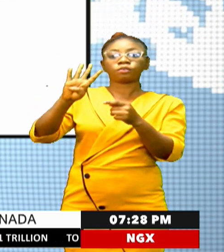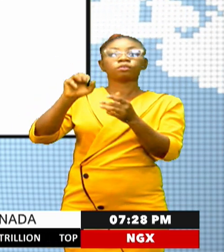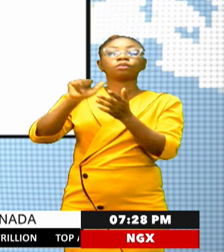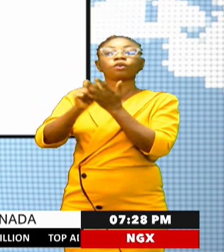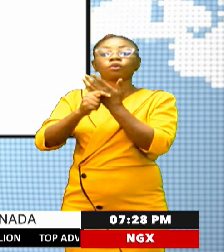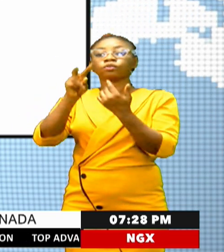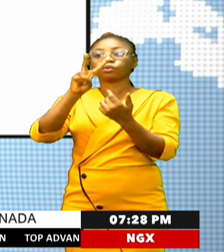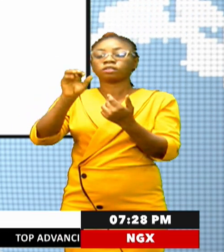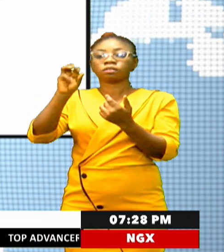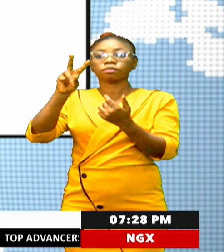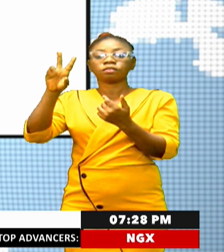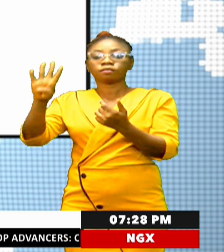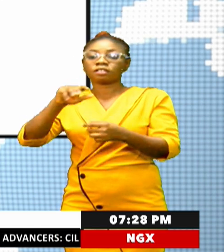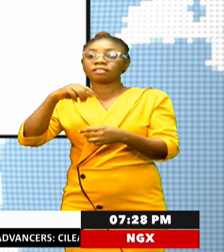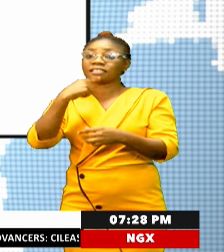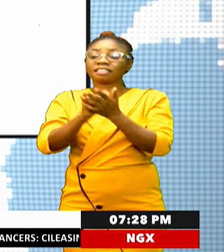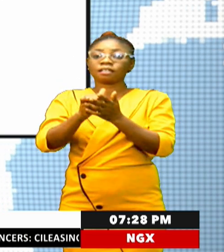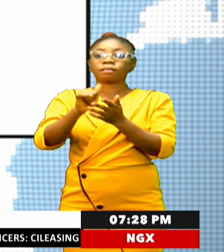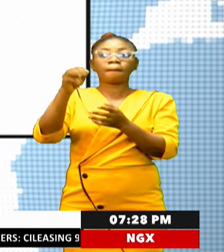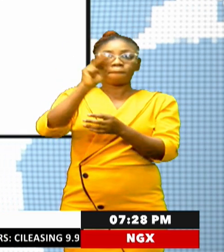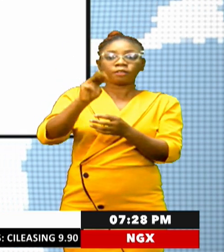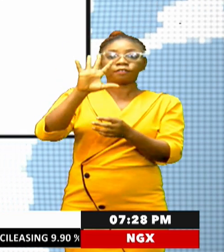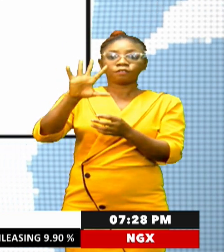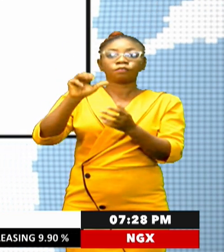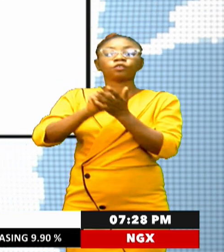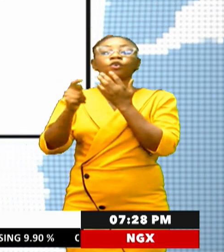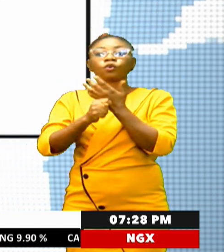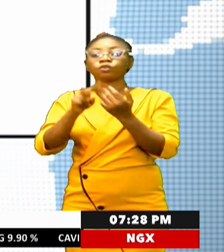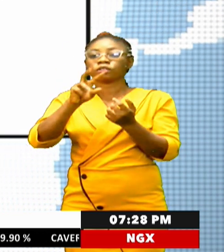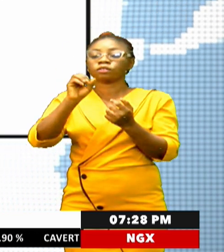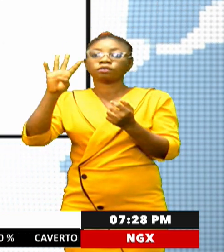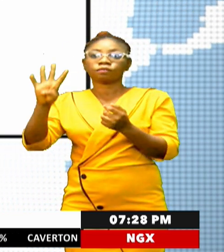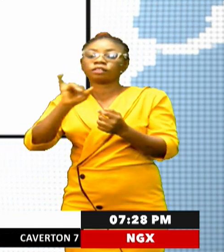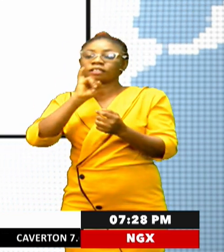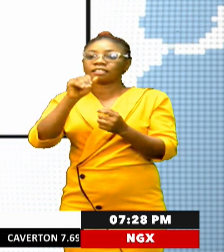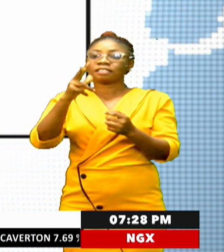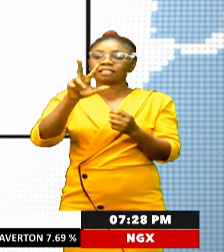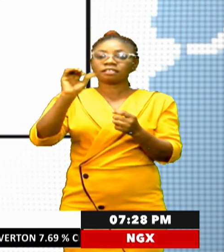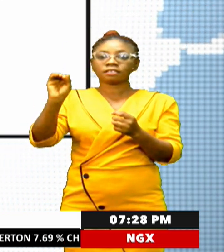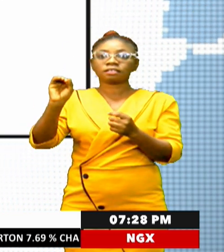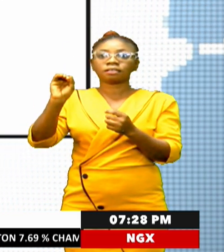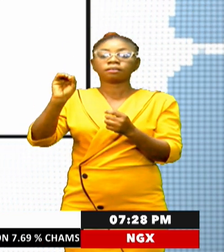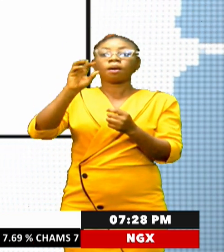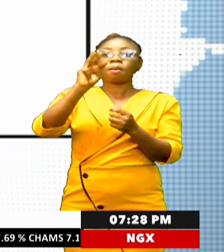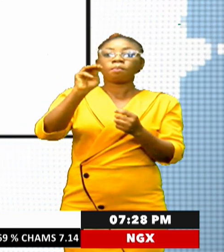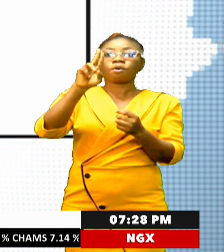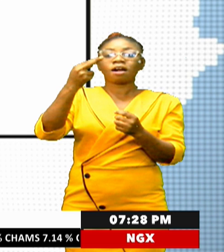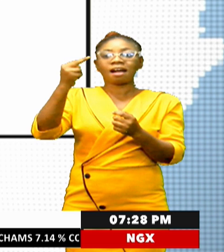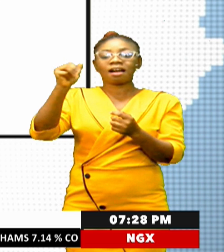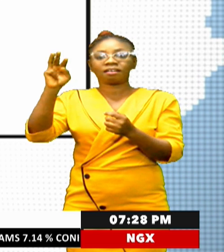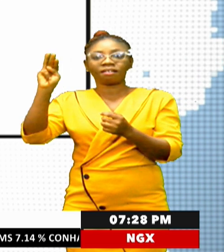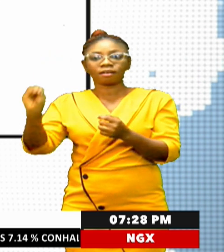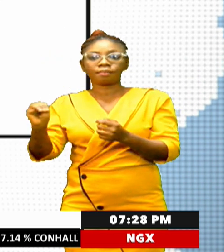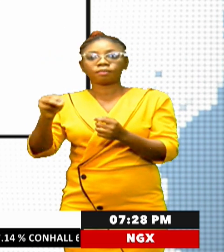that Monday 5th of August 2024 is the 30th of Muharram 1446 AH.